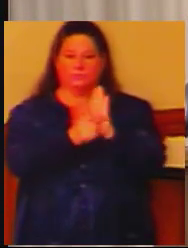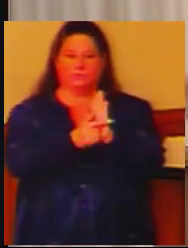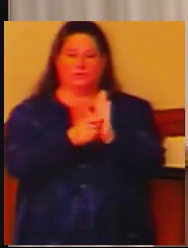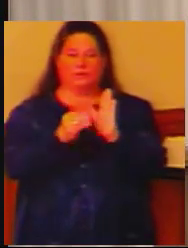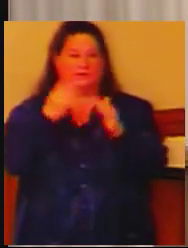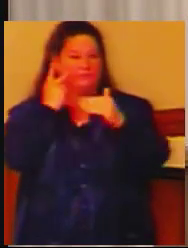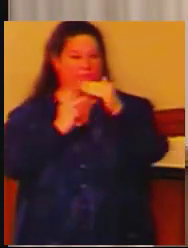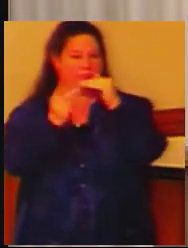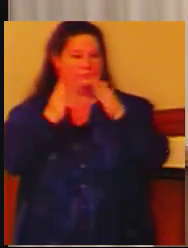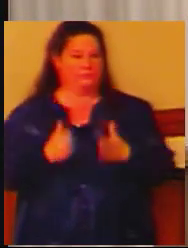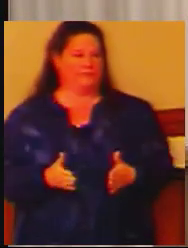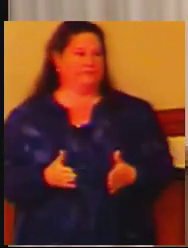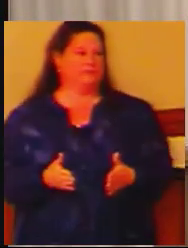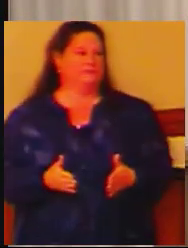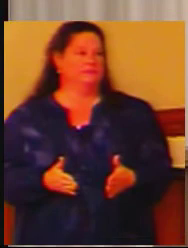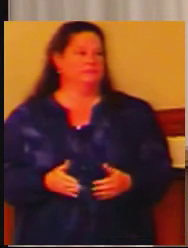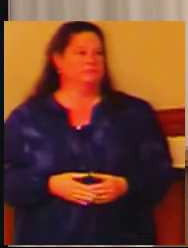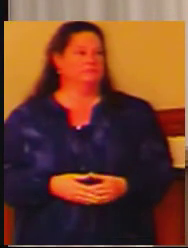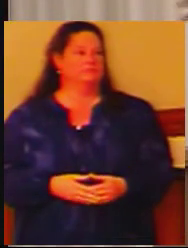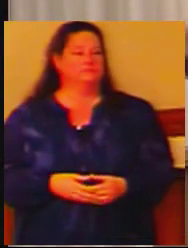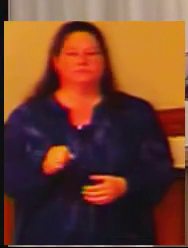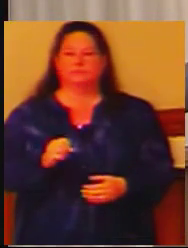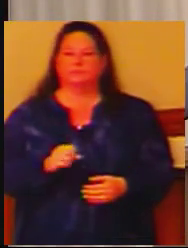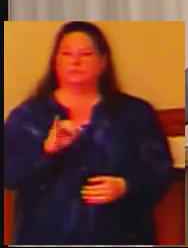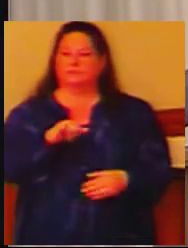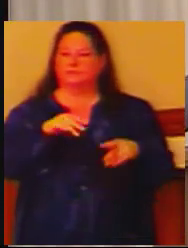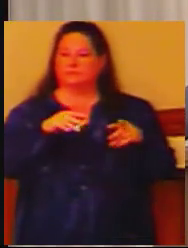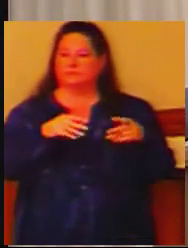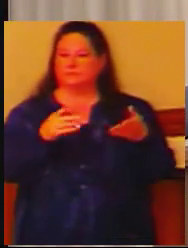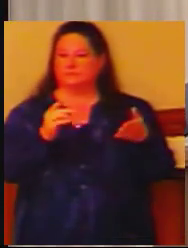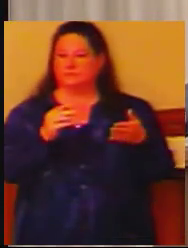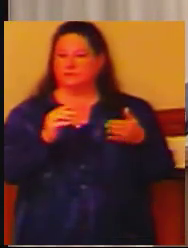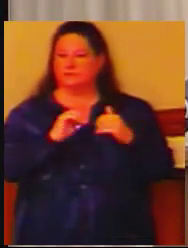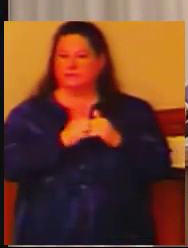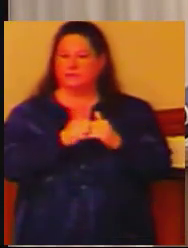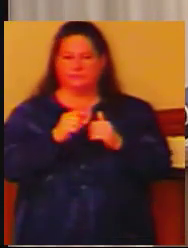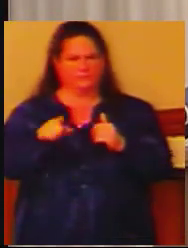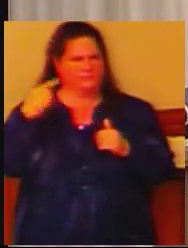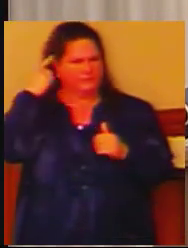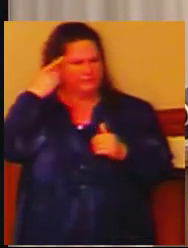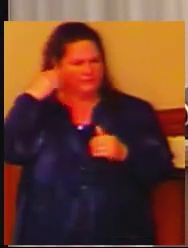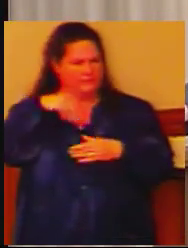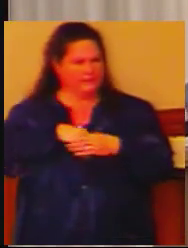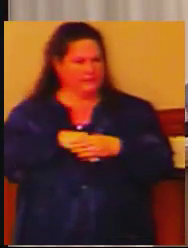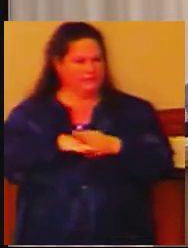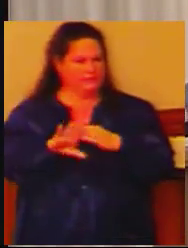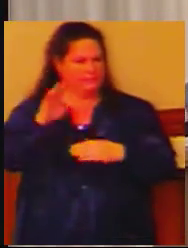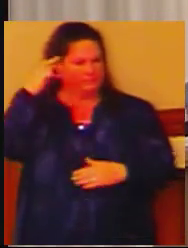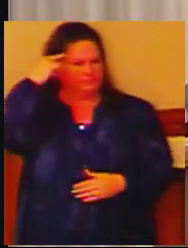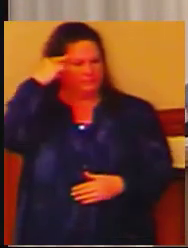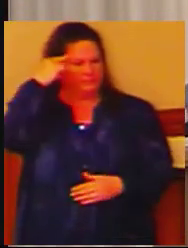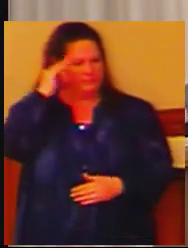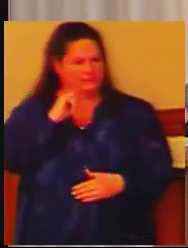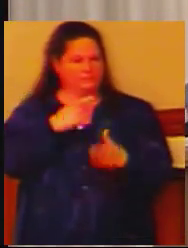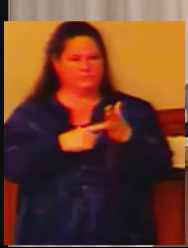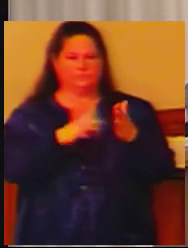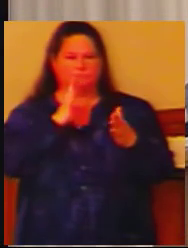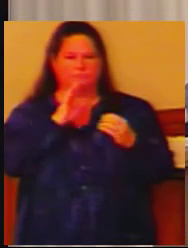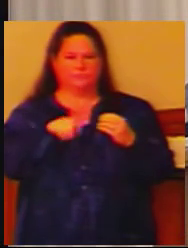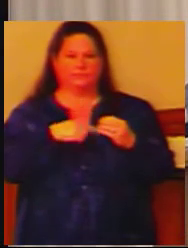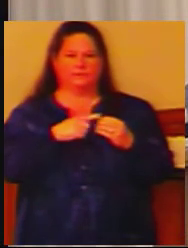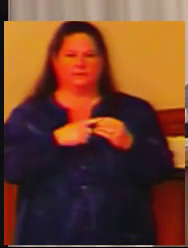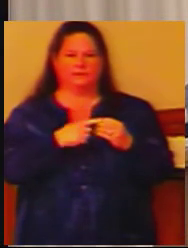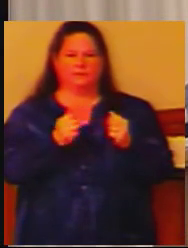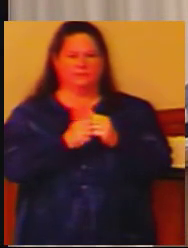this lower station person, and wherever it is and however it comes about in your mind, pops into your mind, that's what he's talking about